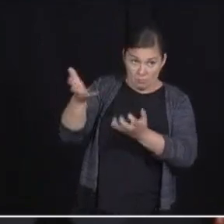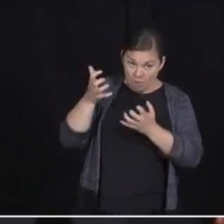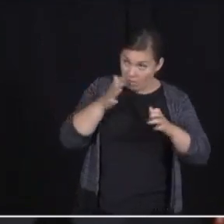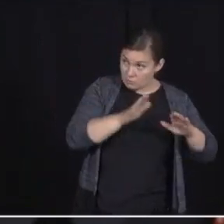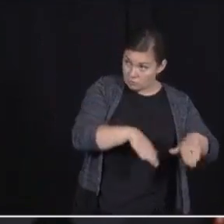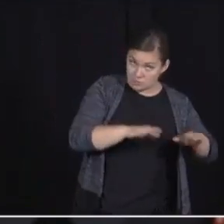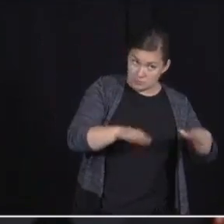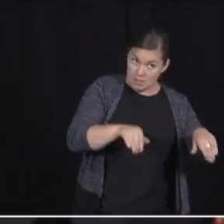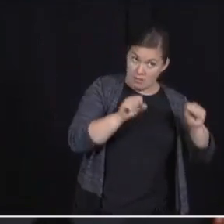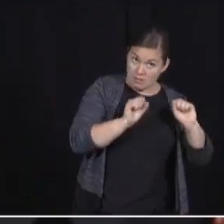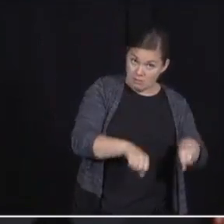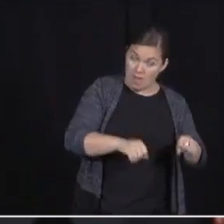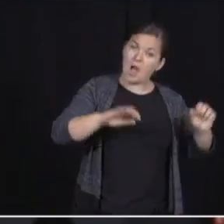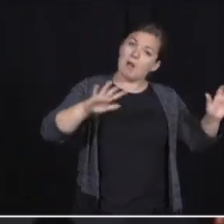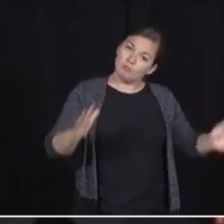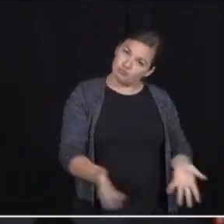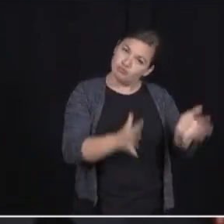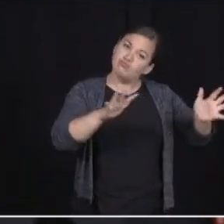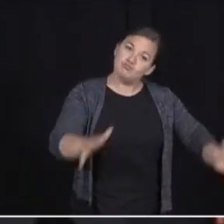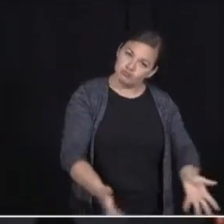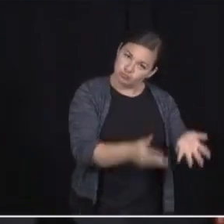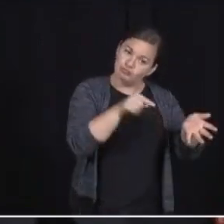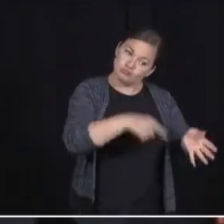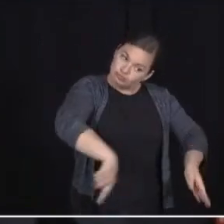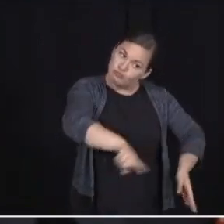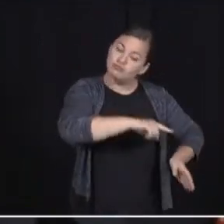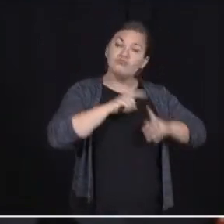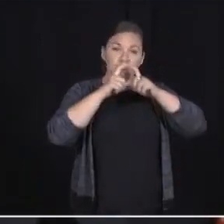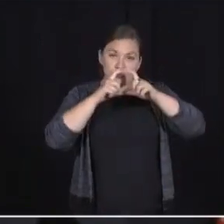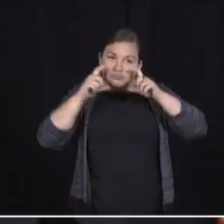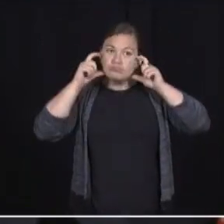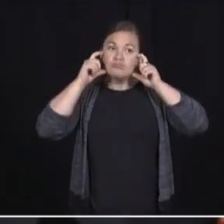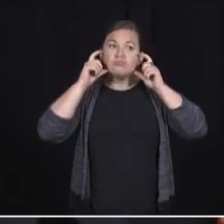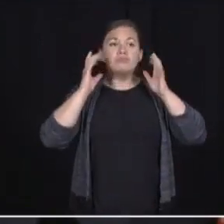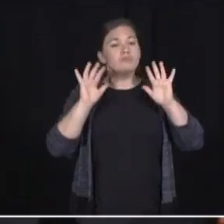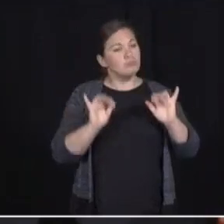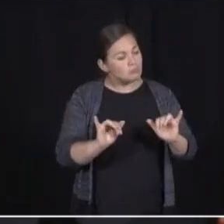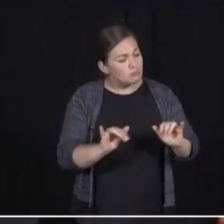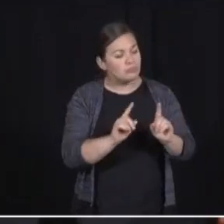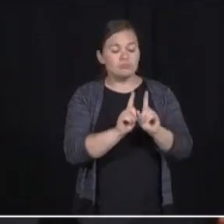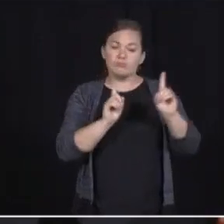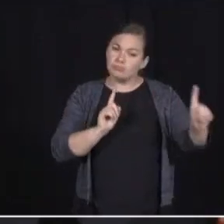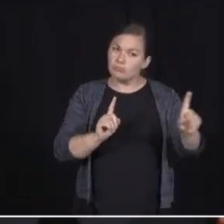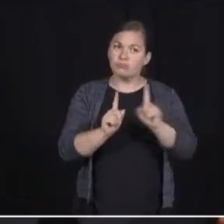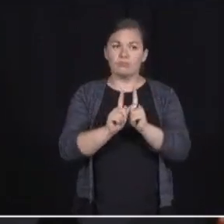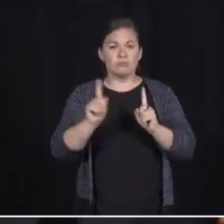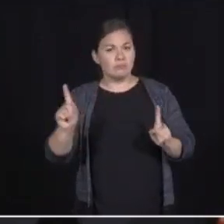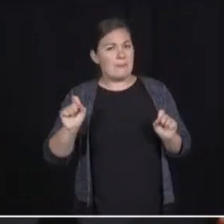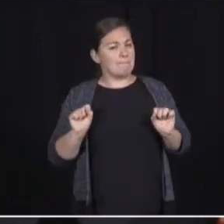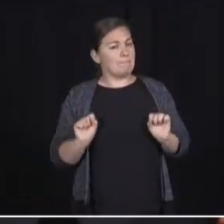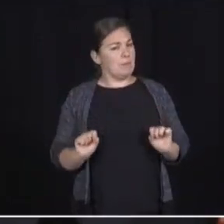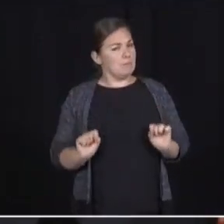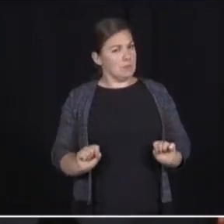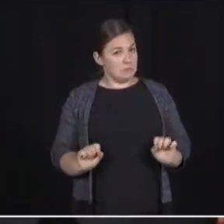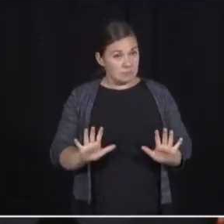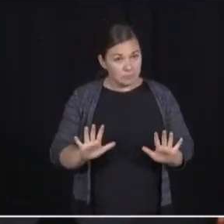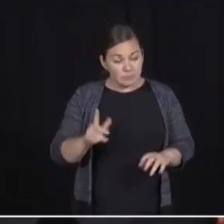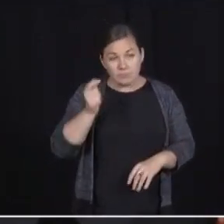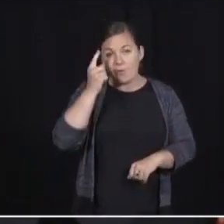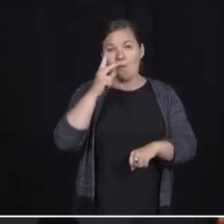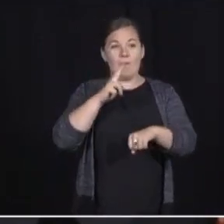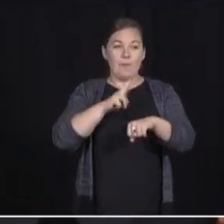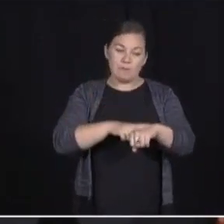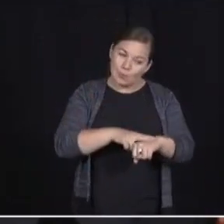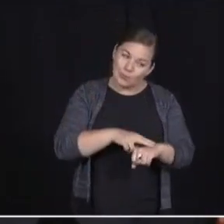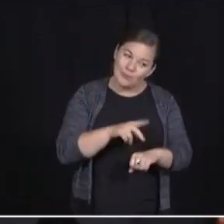the children to wear a mask as well, and to maintain as much distance as possible. Of course, washing hands, all the other things,